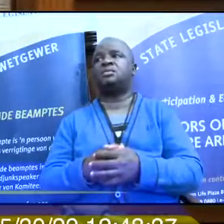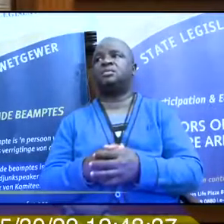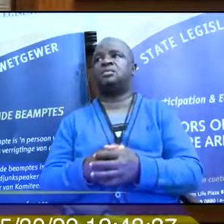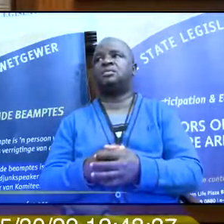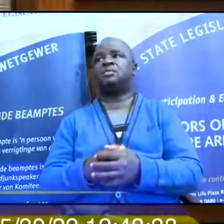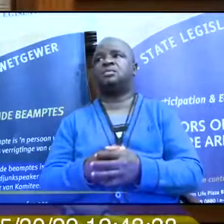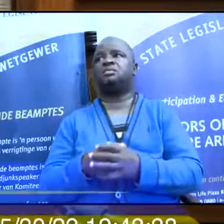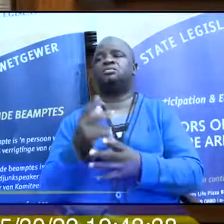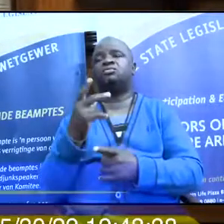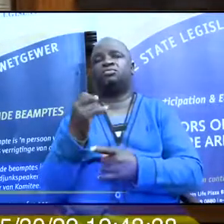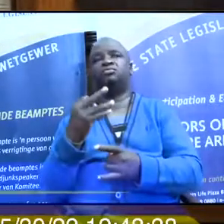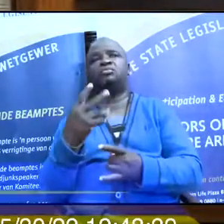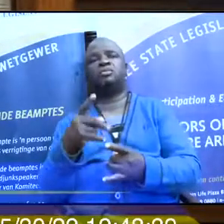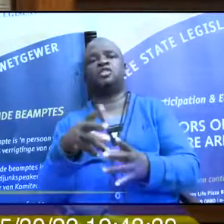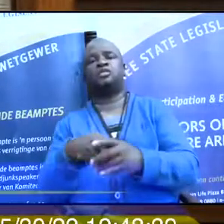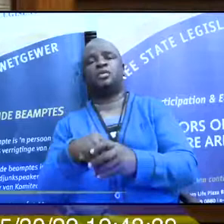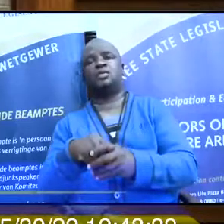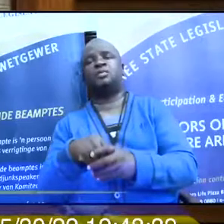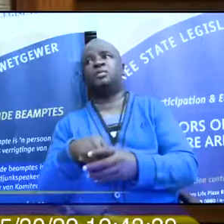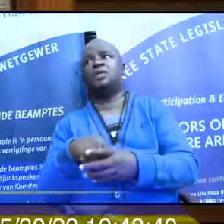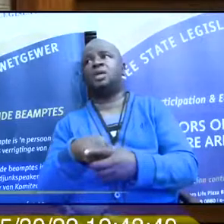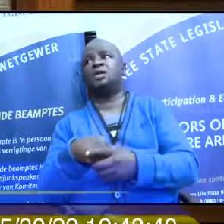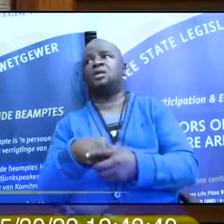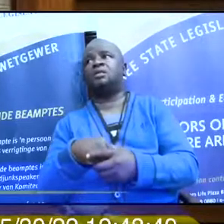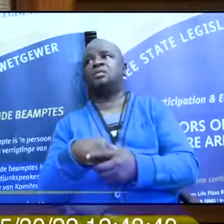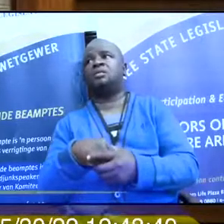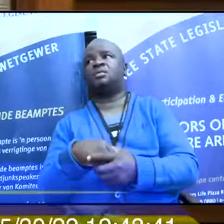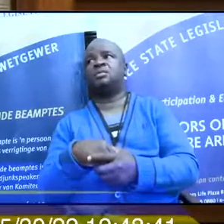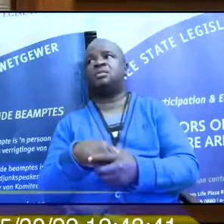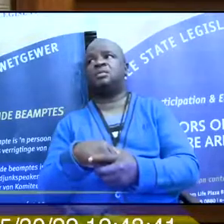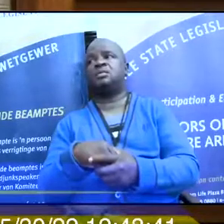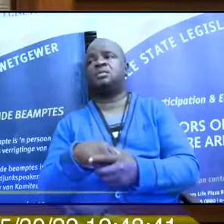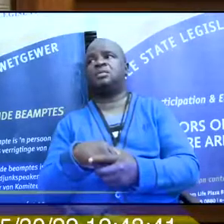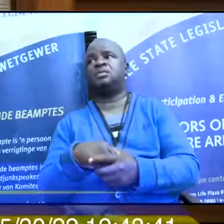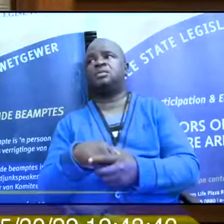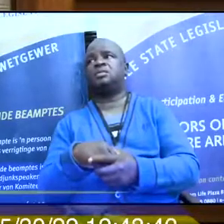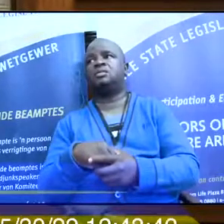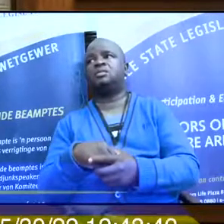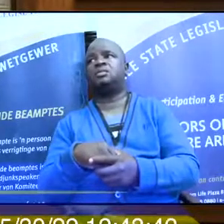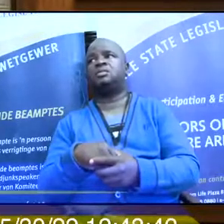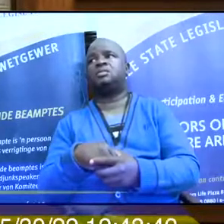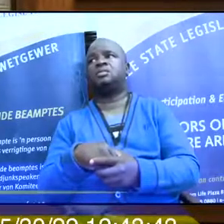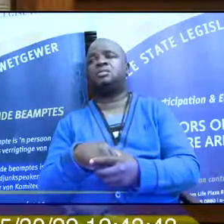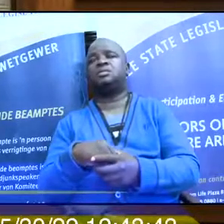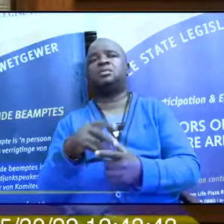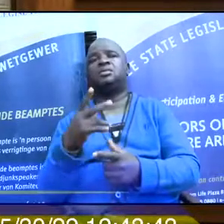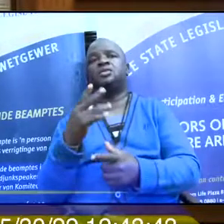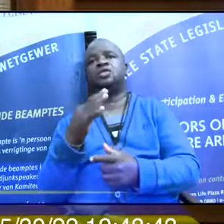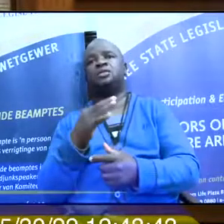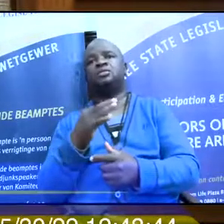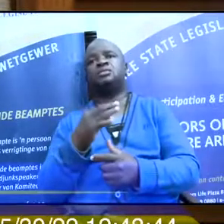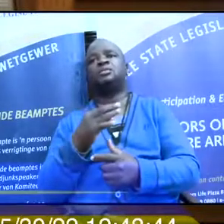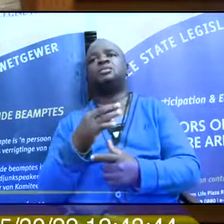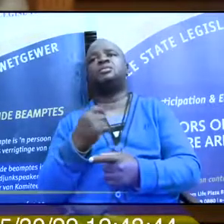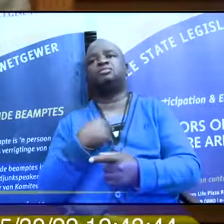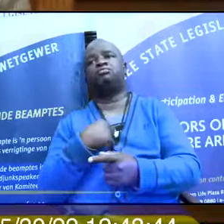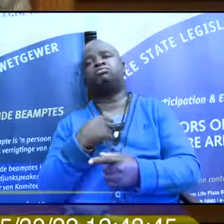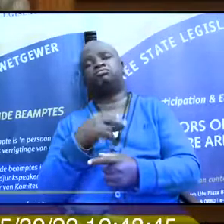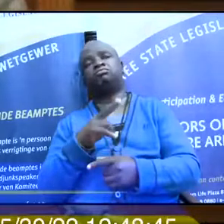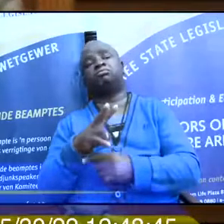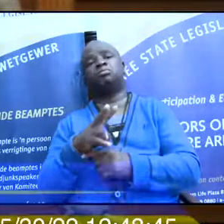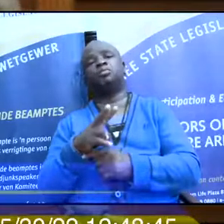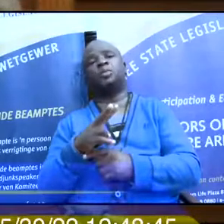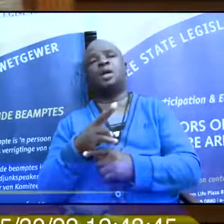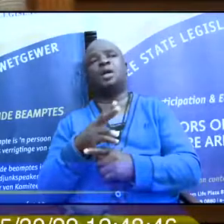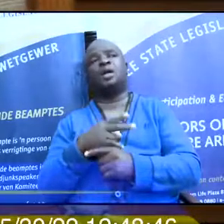who were to participate in this in this in this august house but we we want to say in conclusion we have witnessed some employers